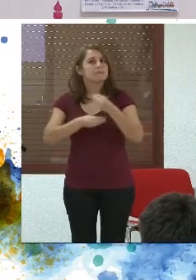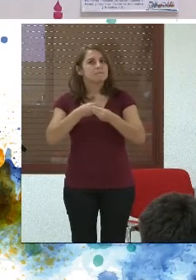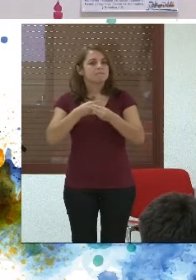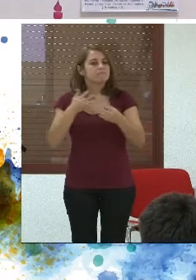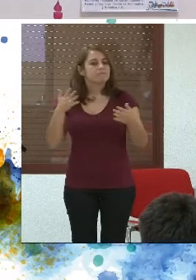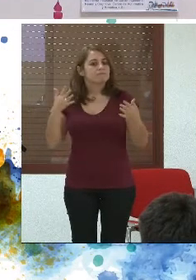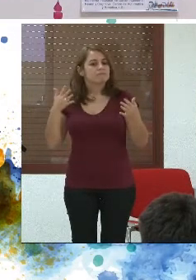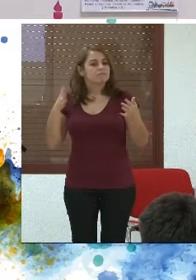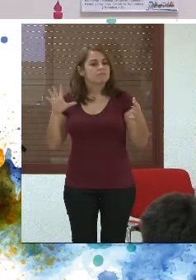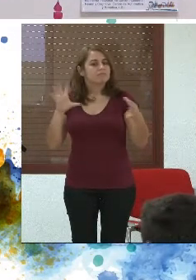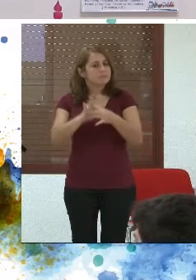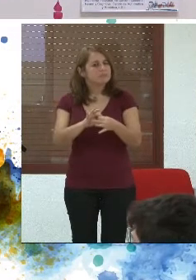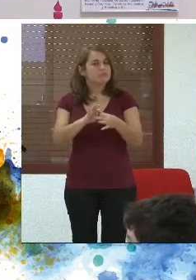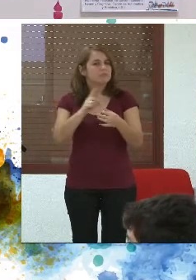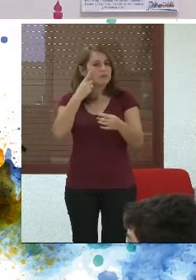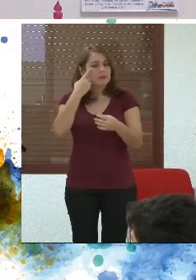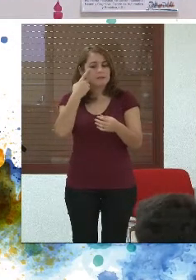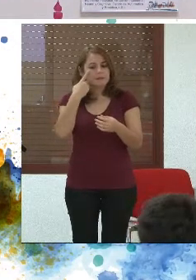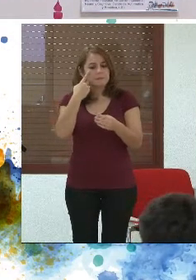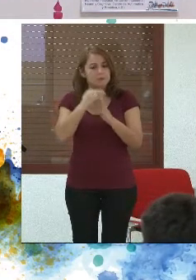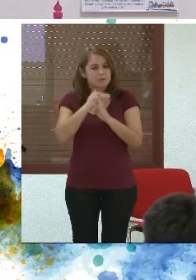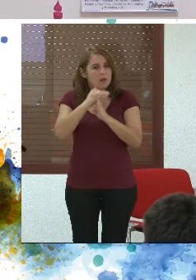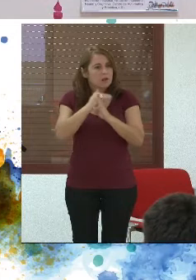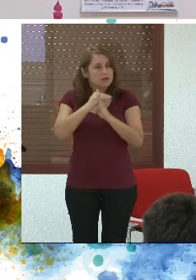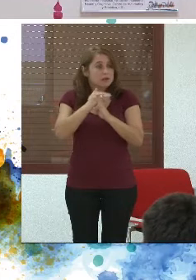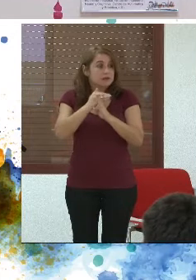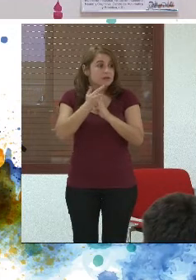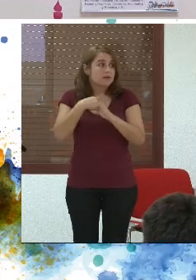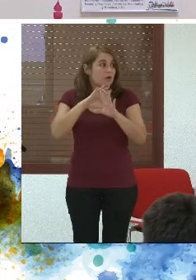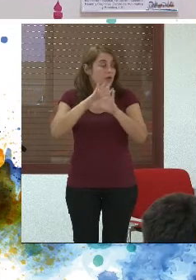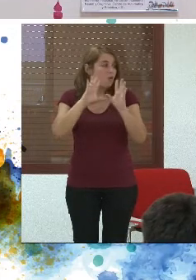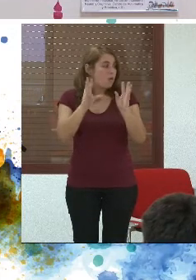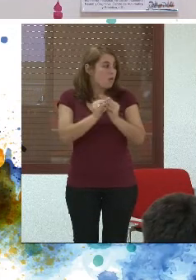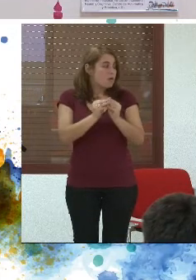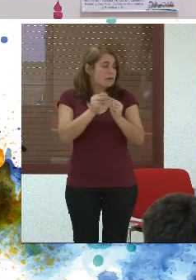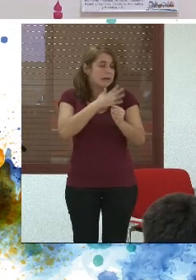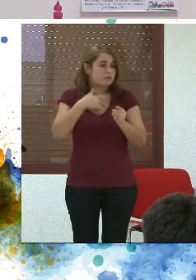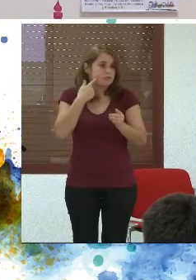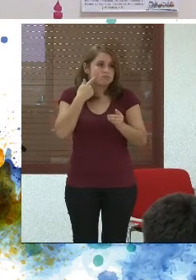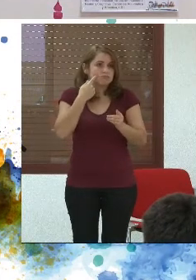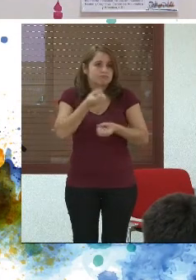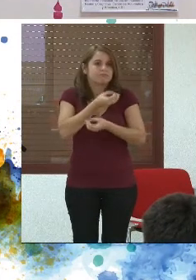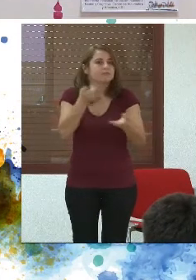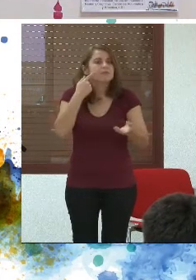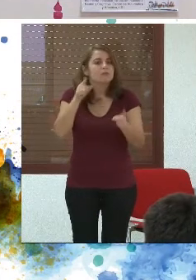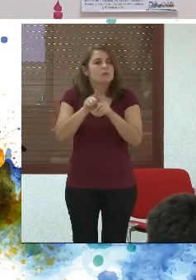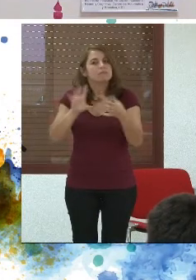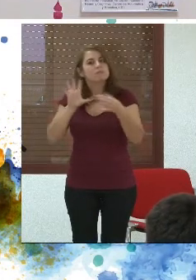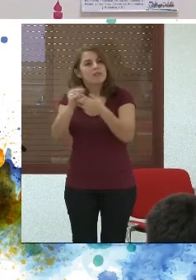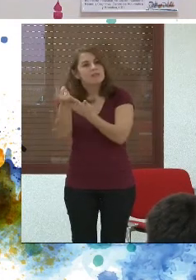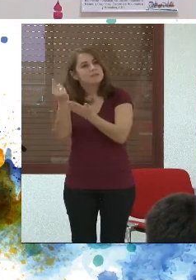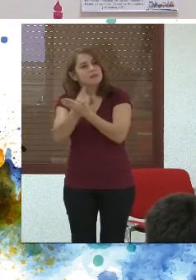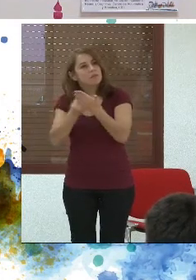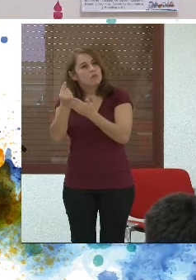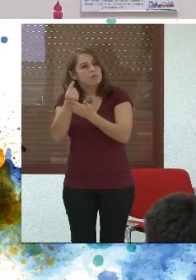done in the investigation and the conclusions that we have here. We want to prepare for the design, and this can be an